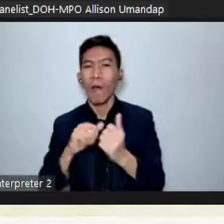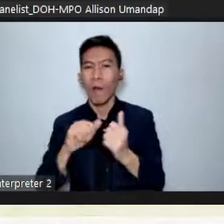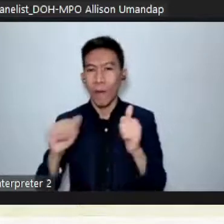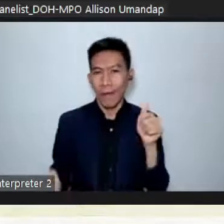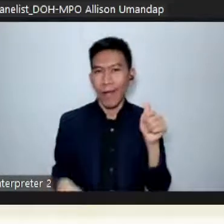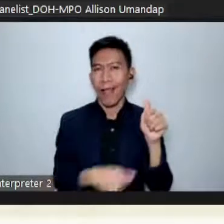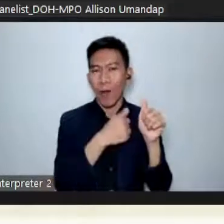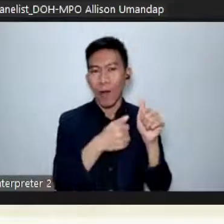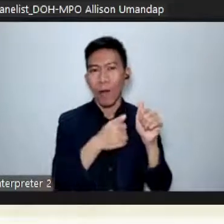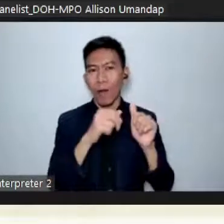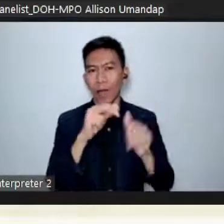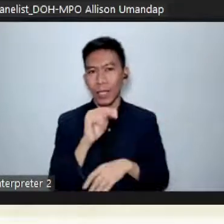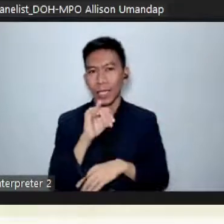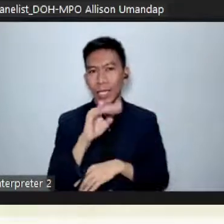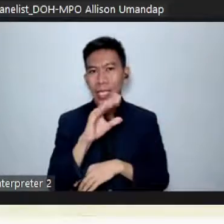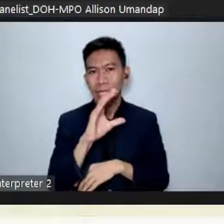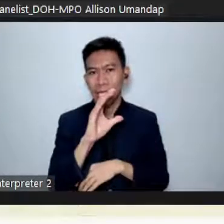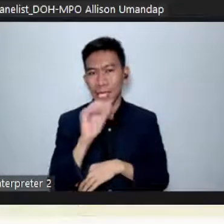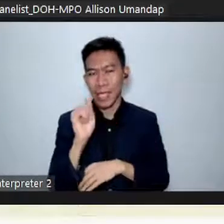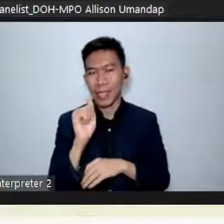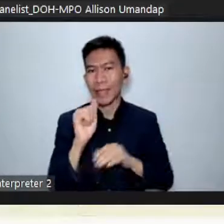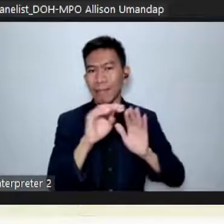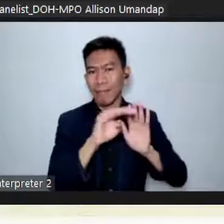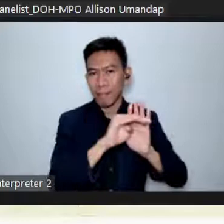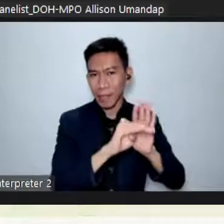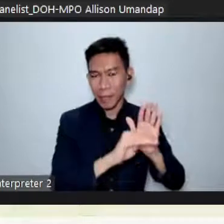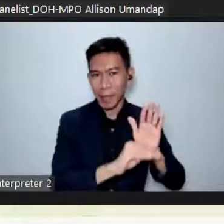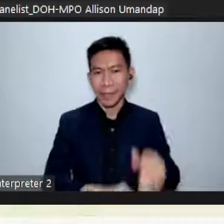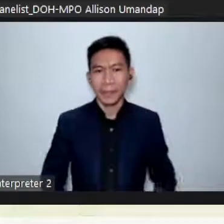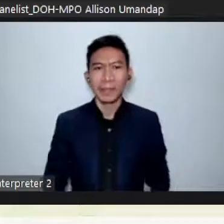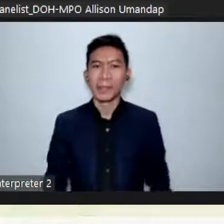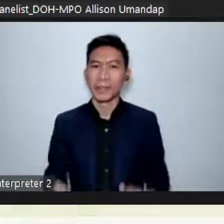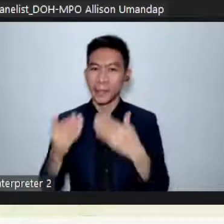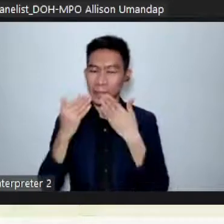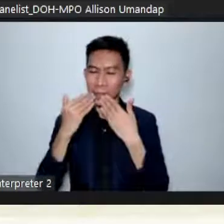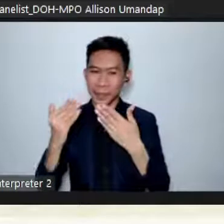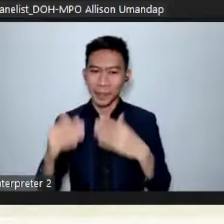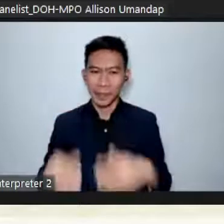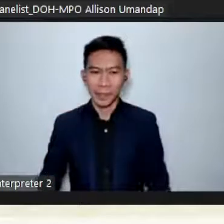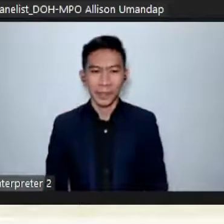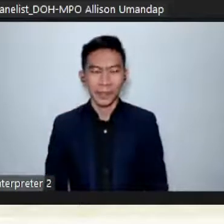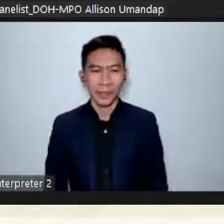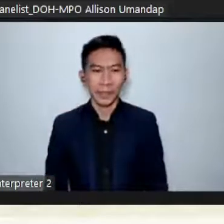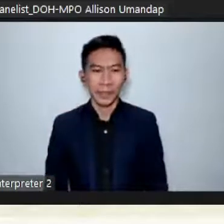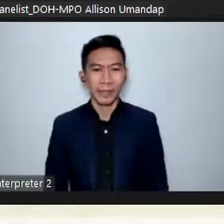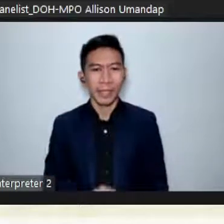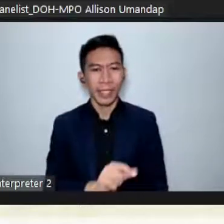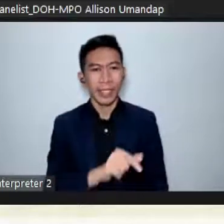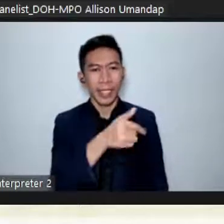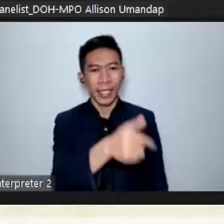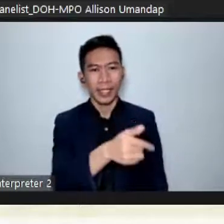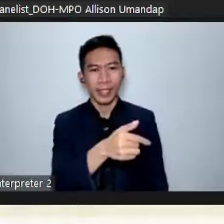NICA more meaningfully. So thank you for that. We will go to our other